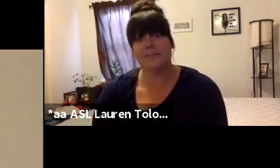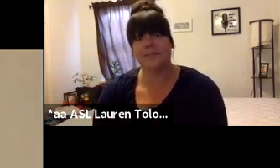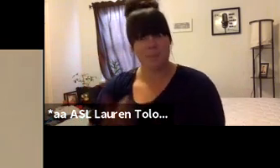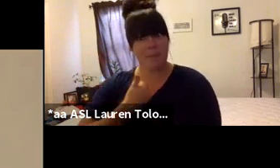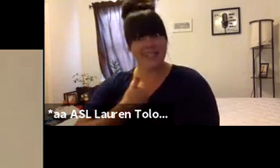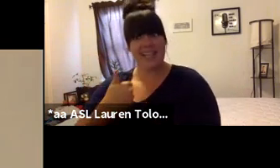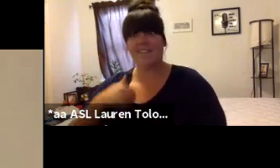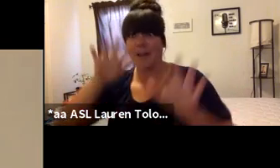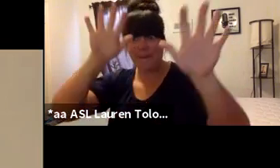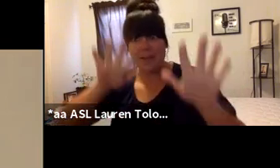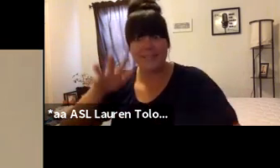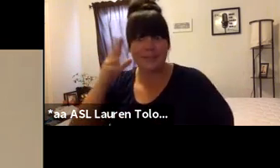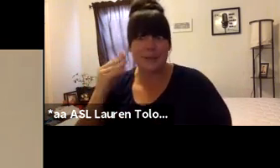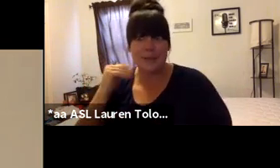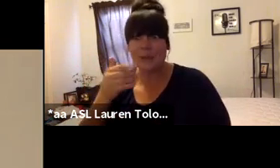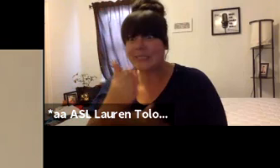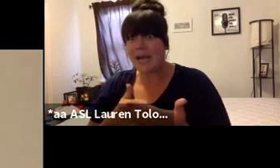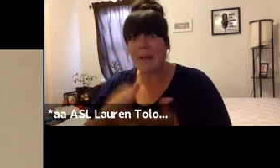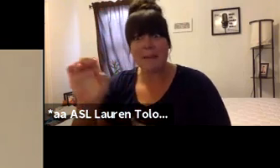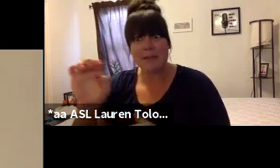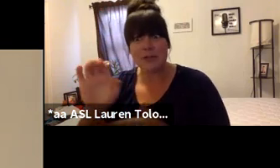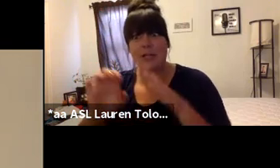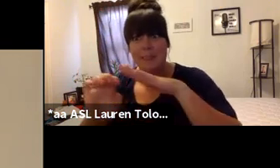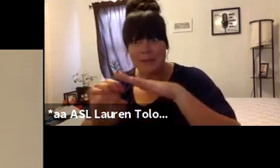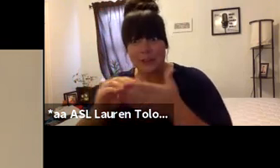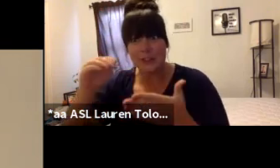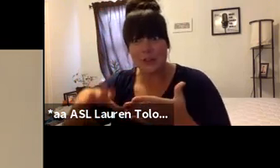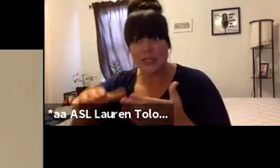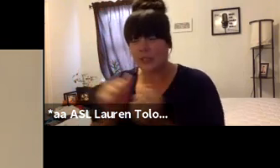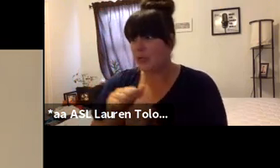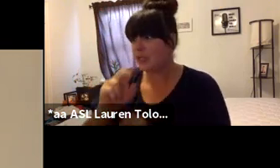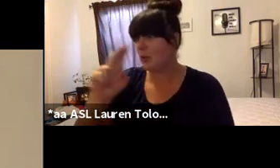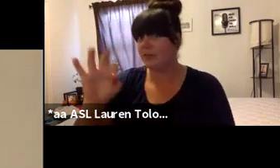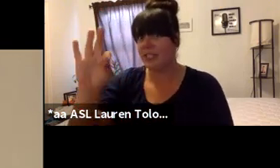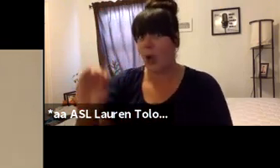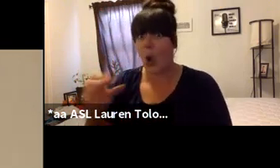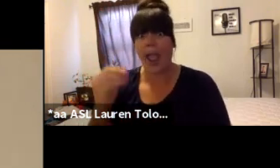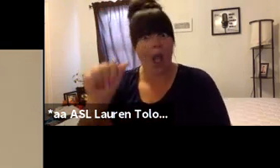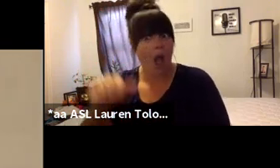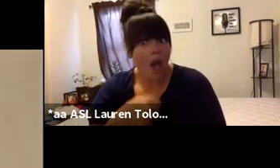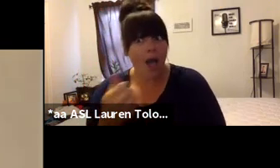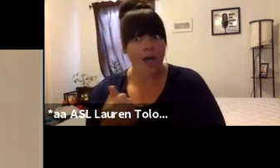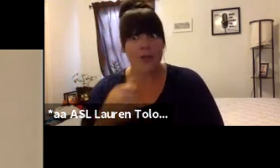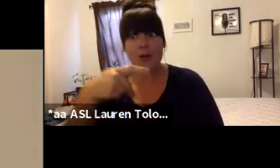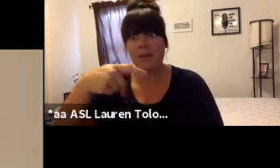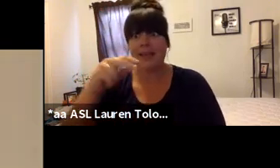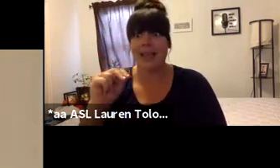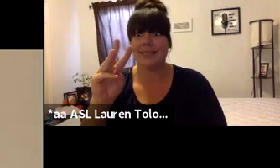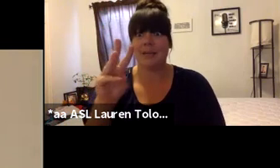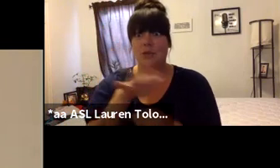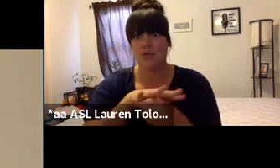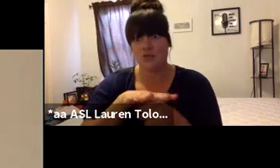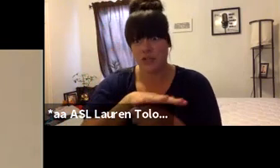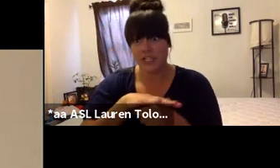experience with some of our elementary students from UUFCO and other congregations in our PNW region last month at our virtual wizard